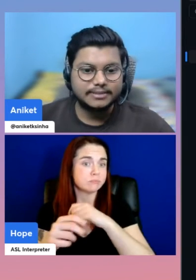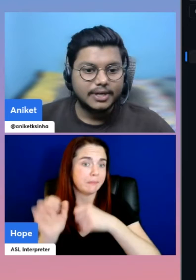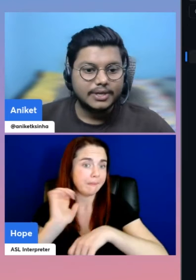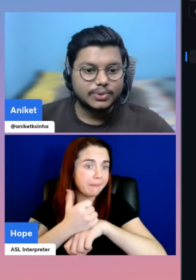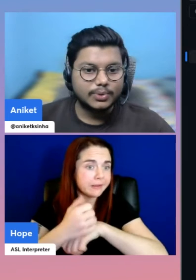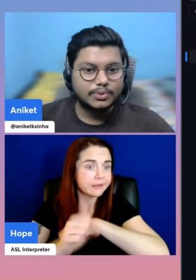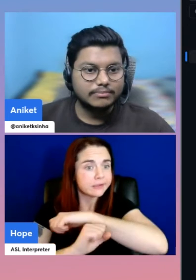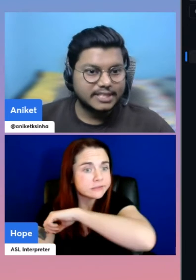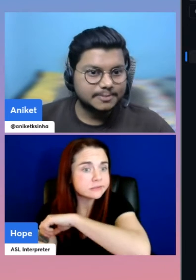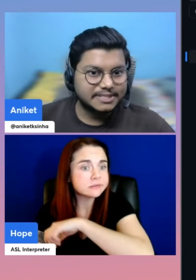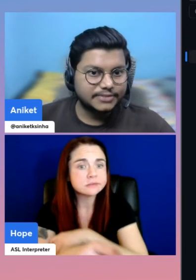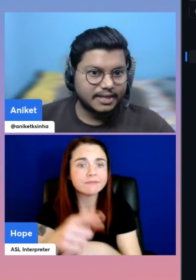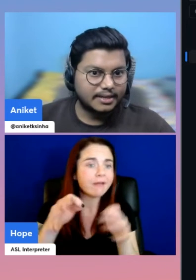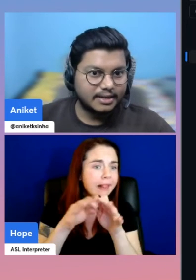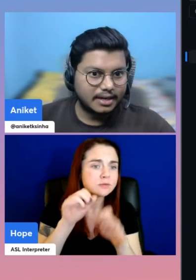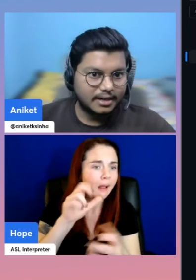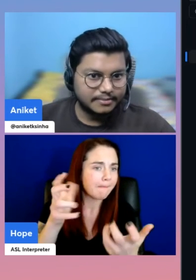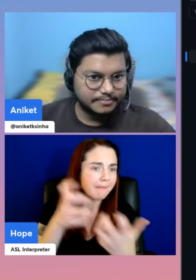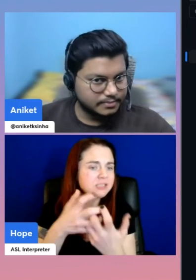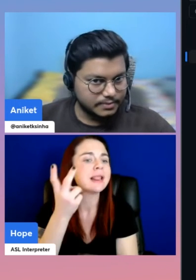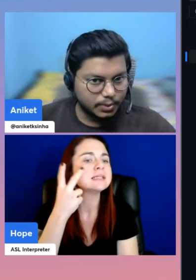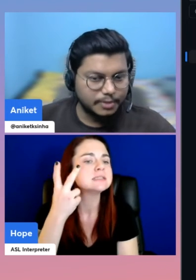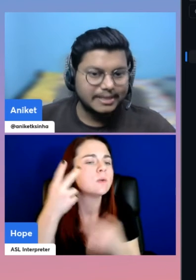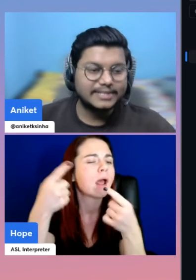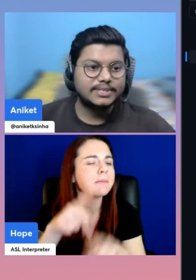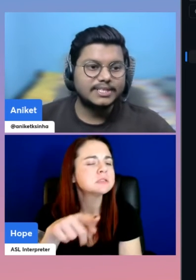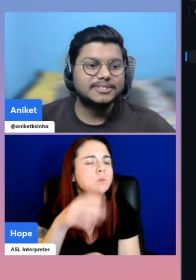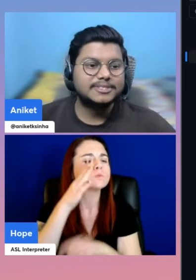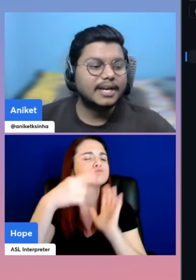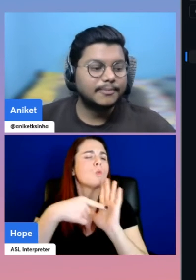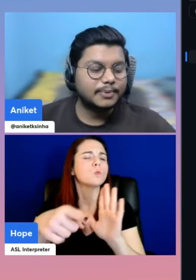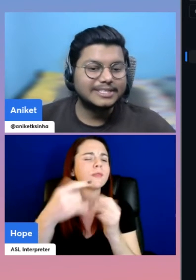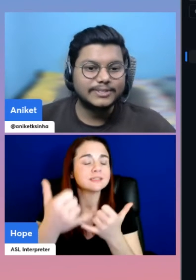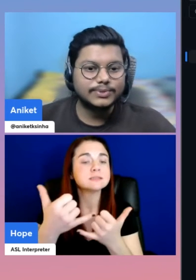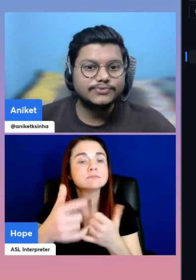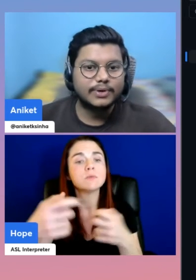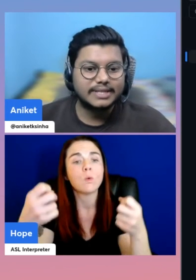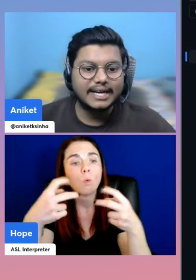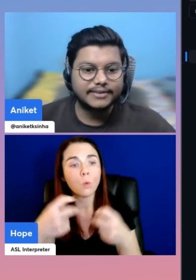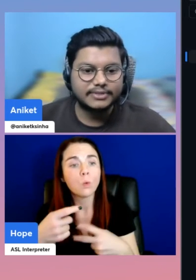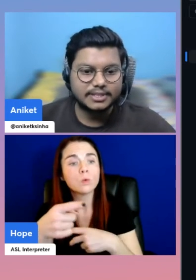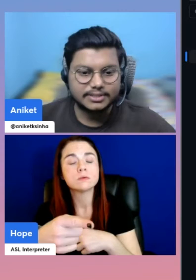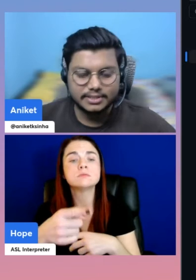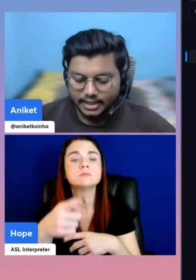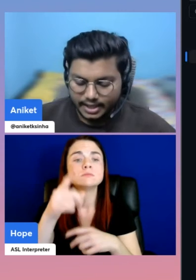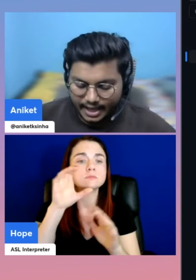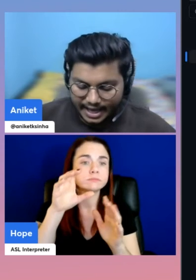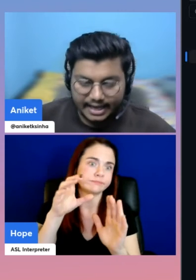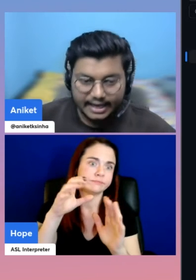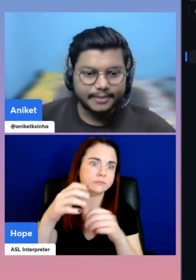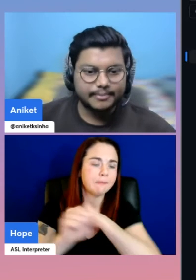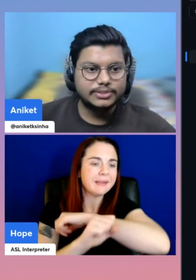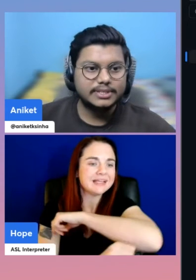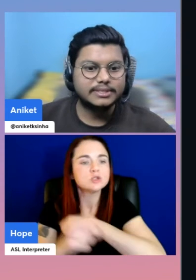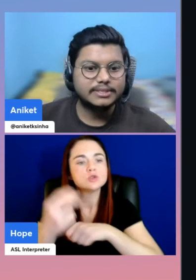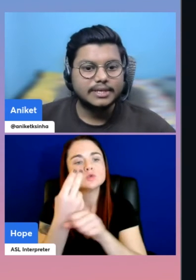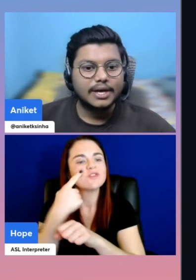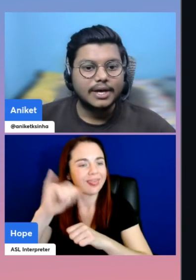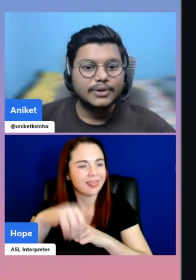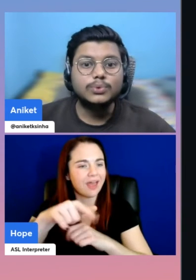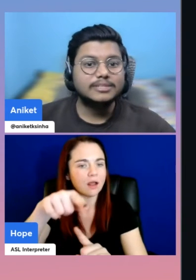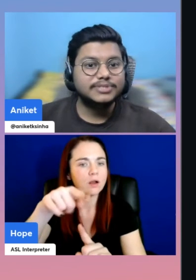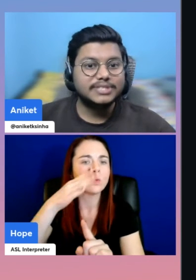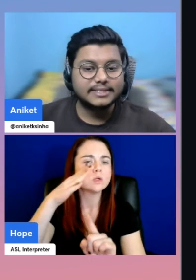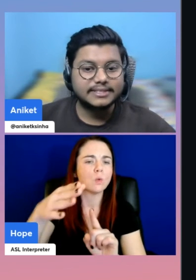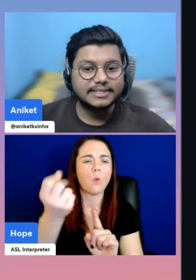policy, so this specific code base or this specific repo is used for that infrastructure. And let me just